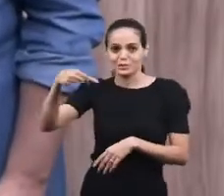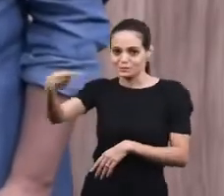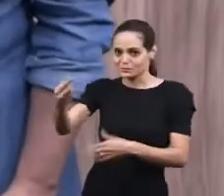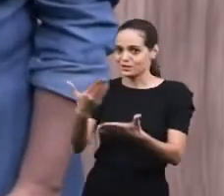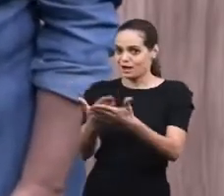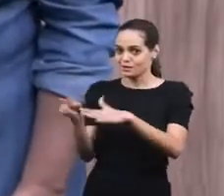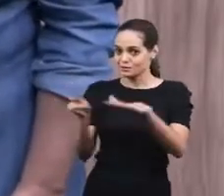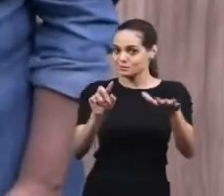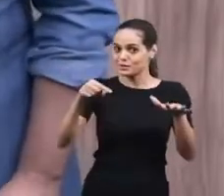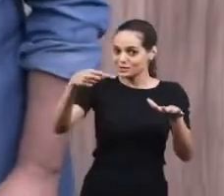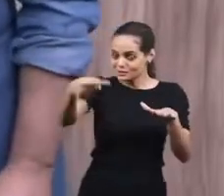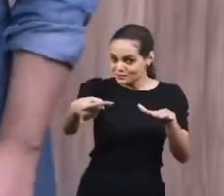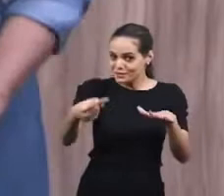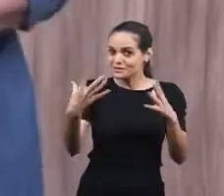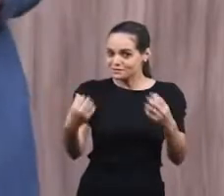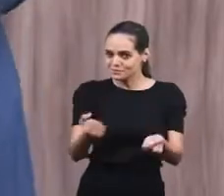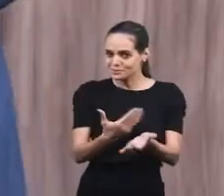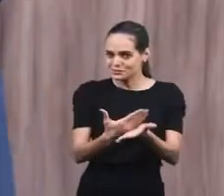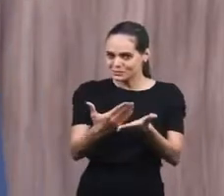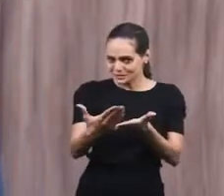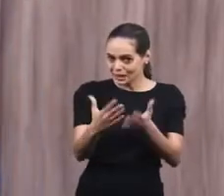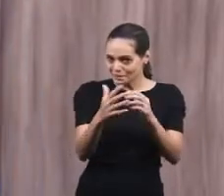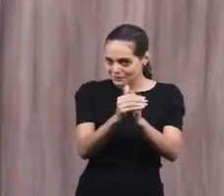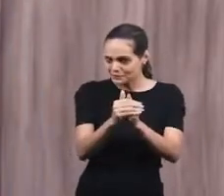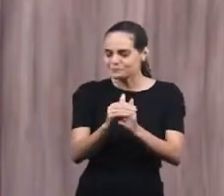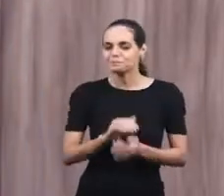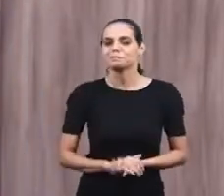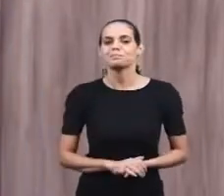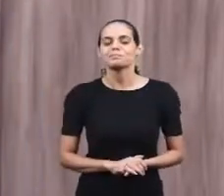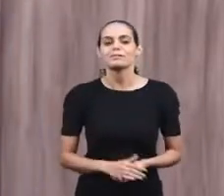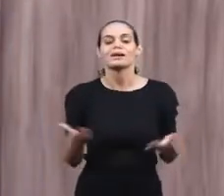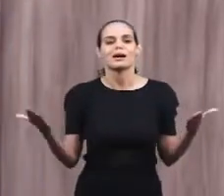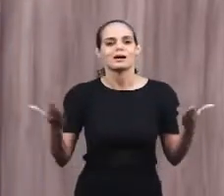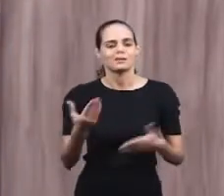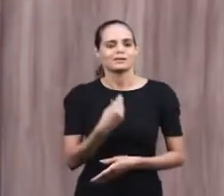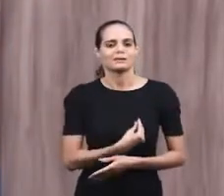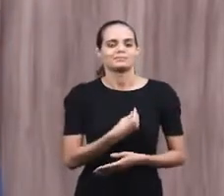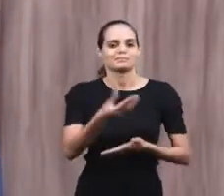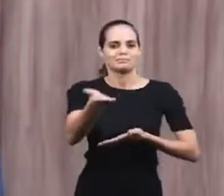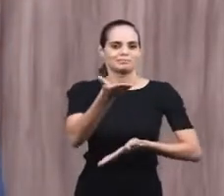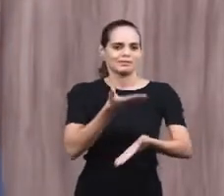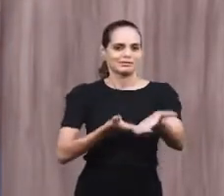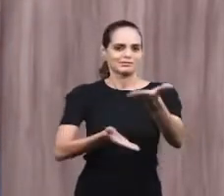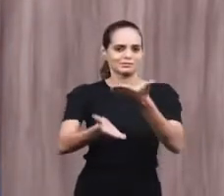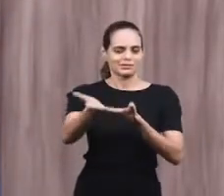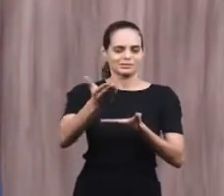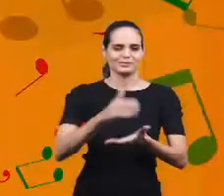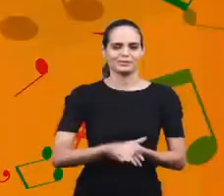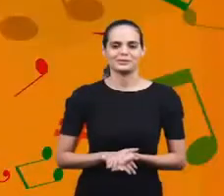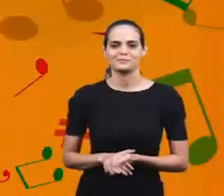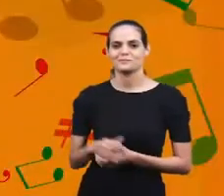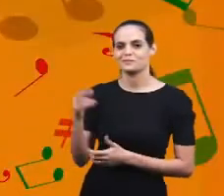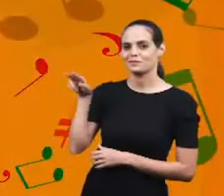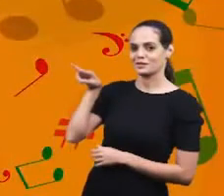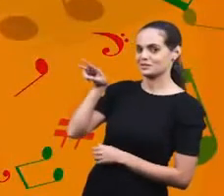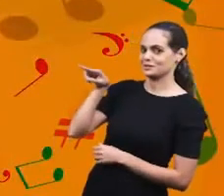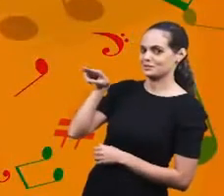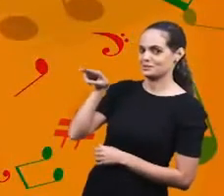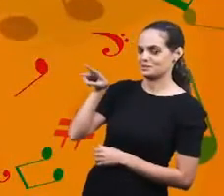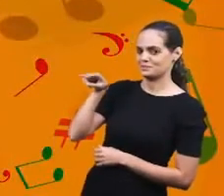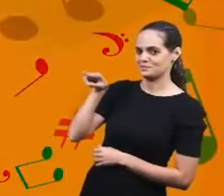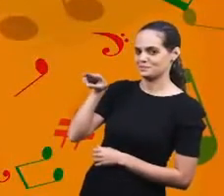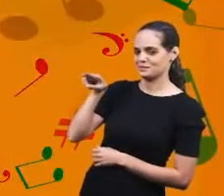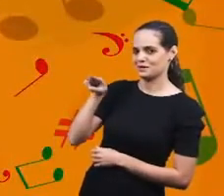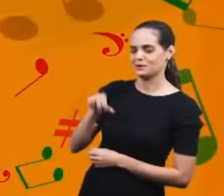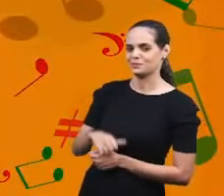to begin. Already waiting for you, okay? So now let's get to our participation. These are the